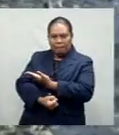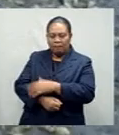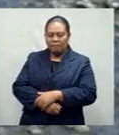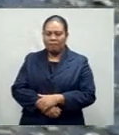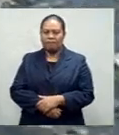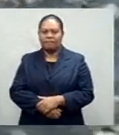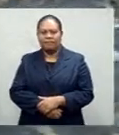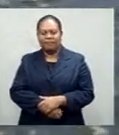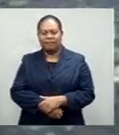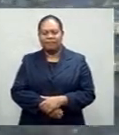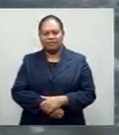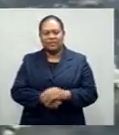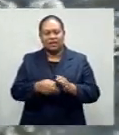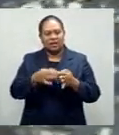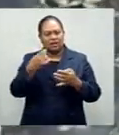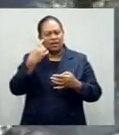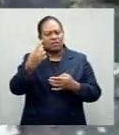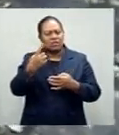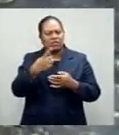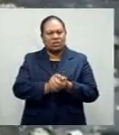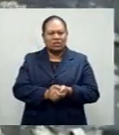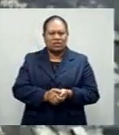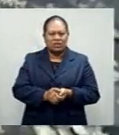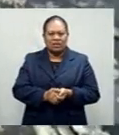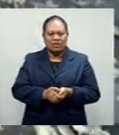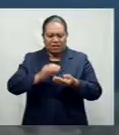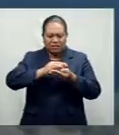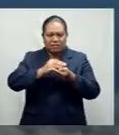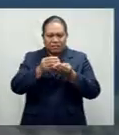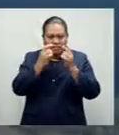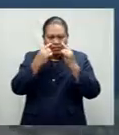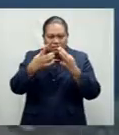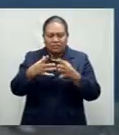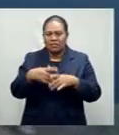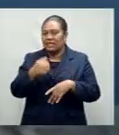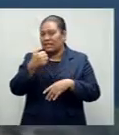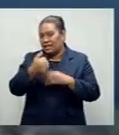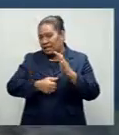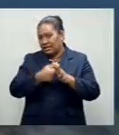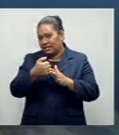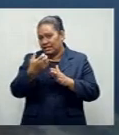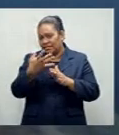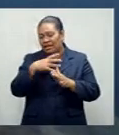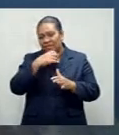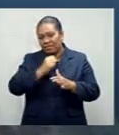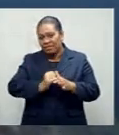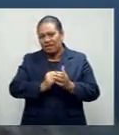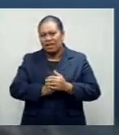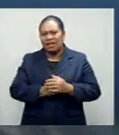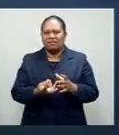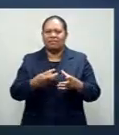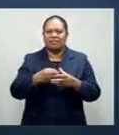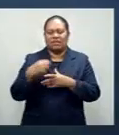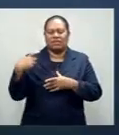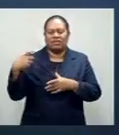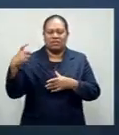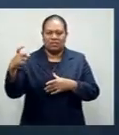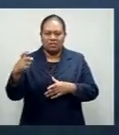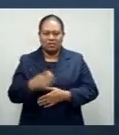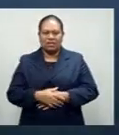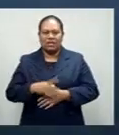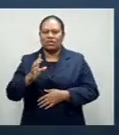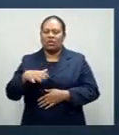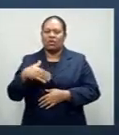Joe Tarnowski owns Bain Sound Oysters, a business started by his father 65 years ago. He says this part of Canada's coast is known for its